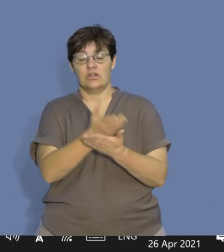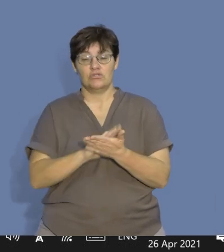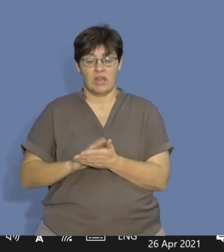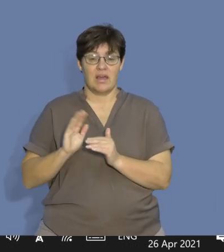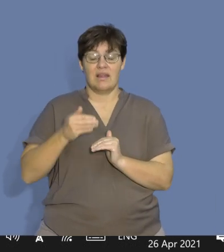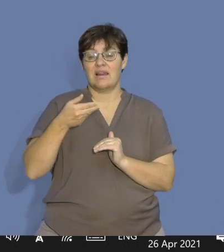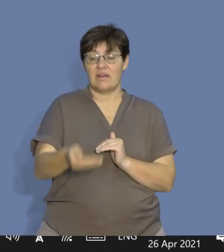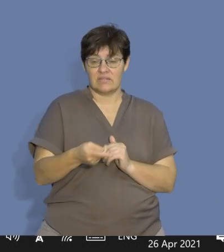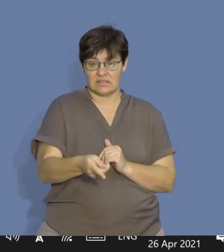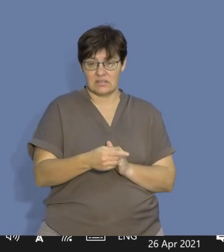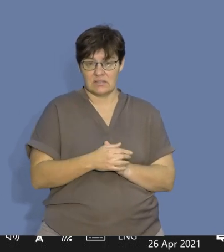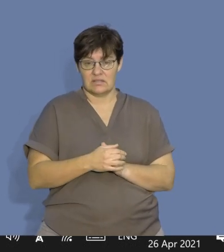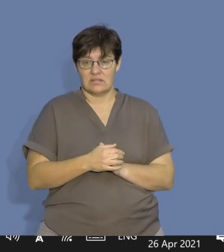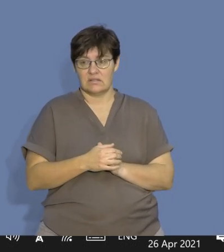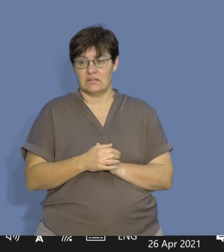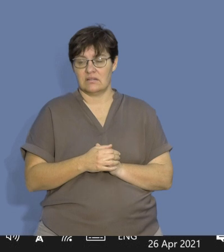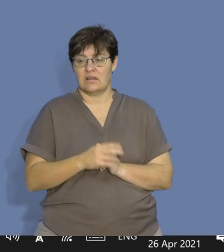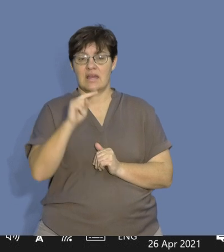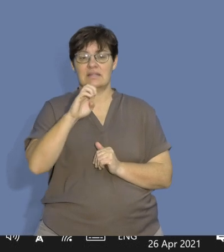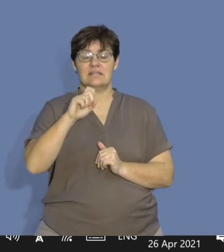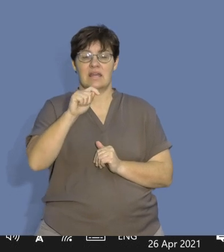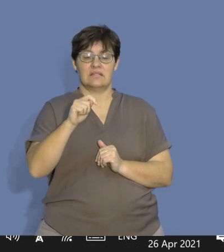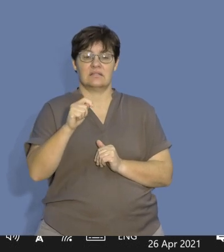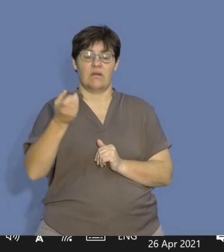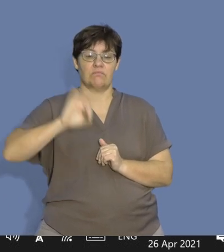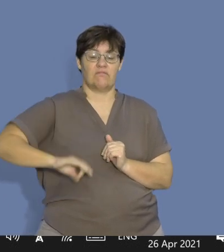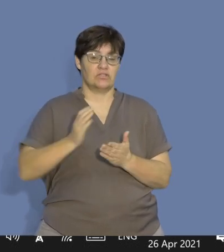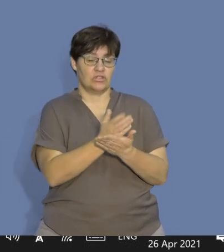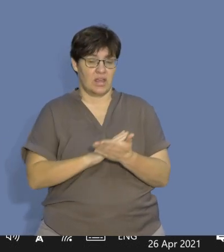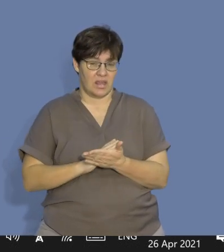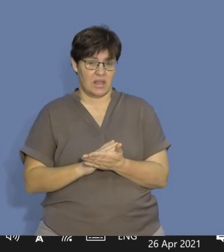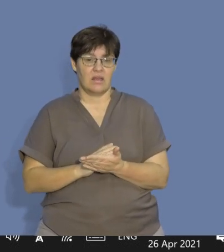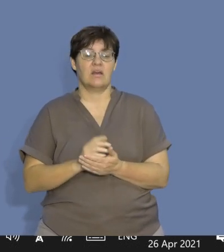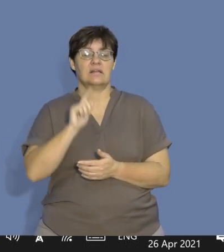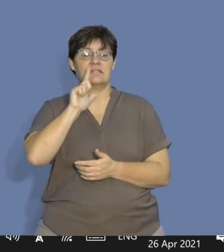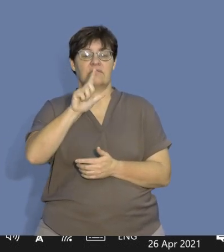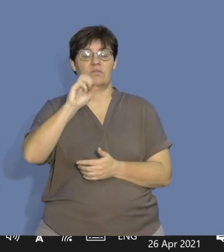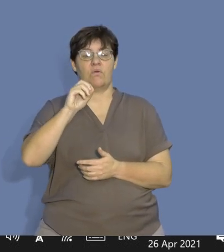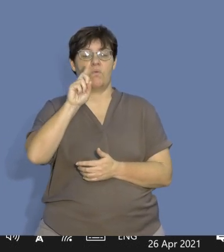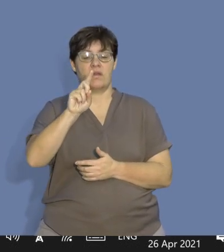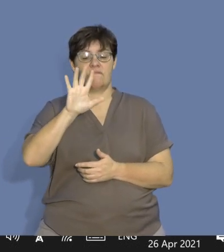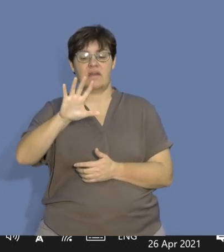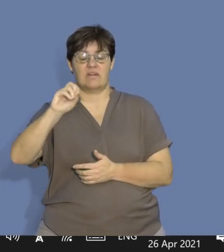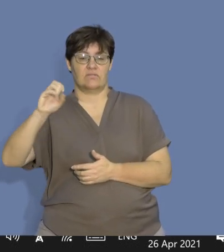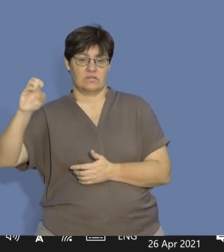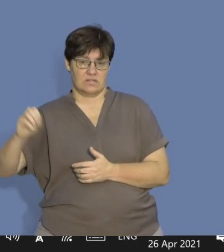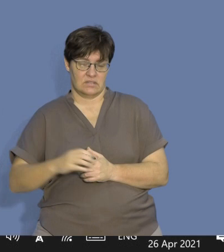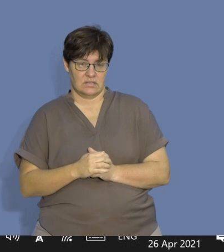261,500, and his share of the remaining profit, sorry, not remaining, his net profit share, an amount of